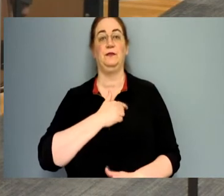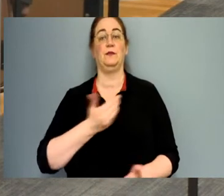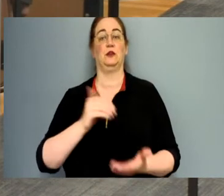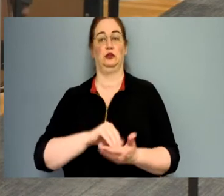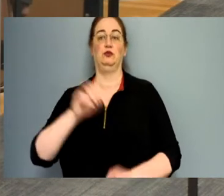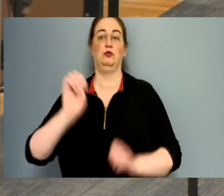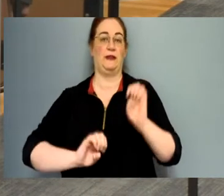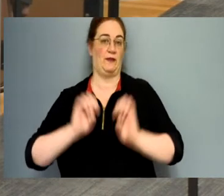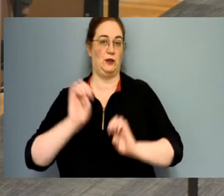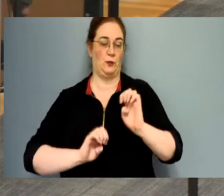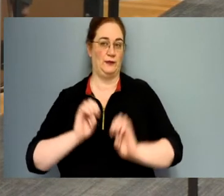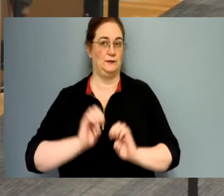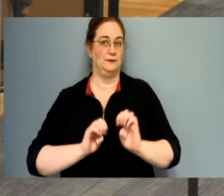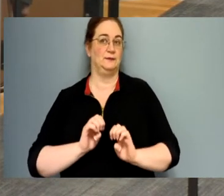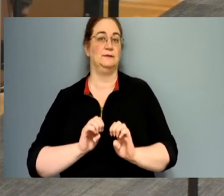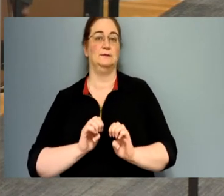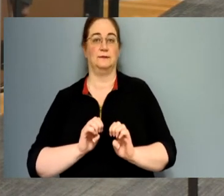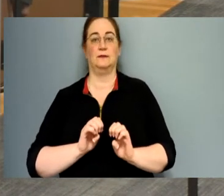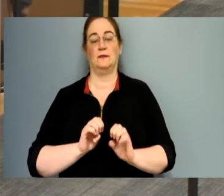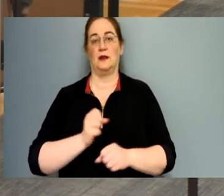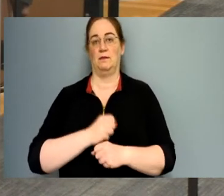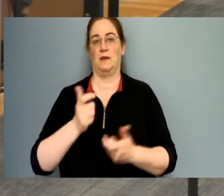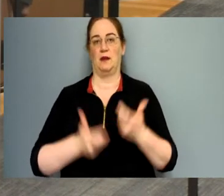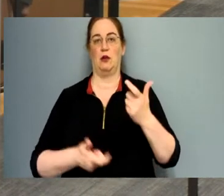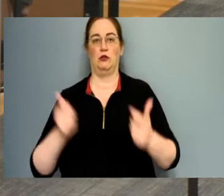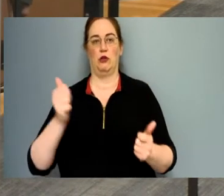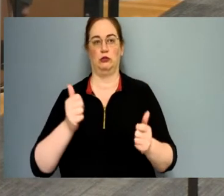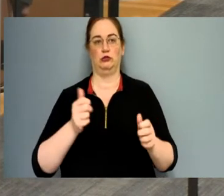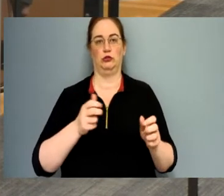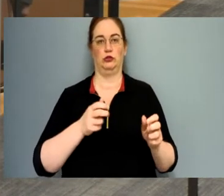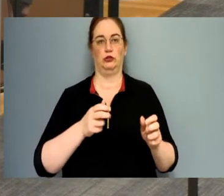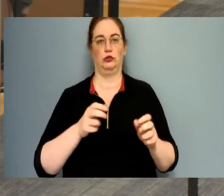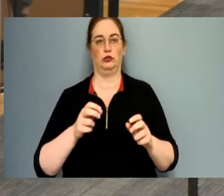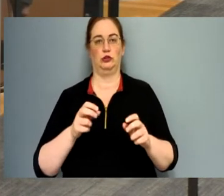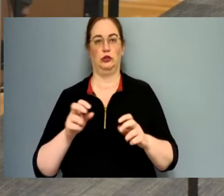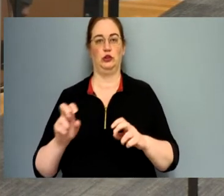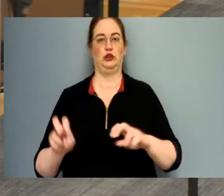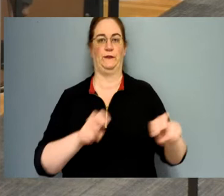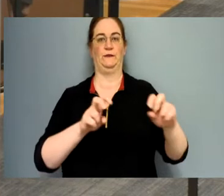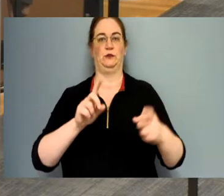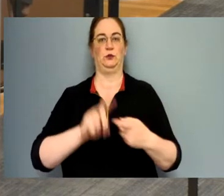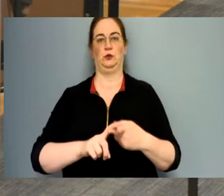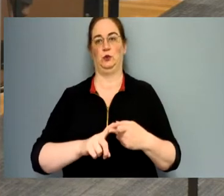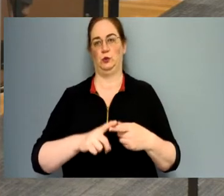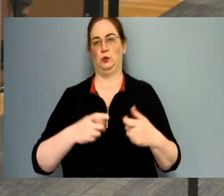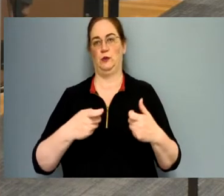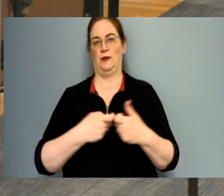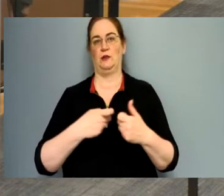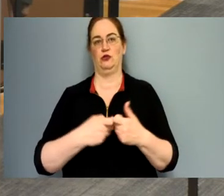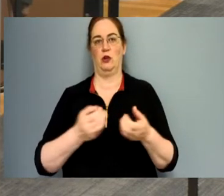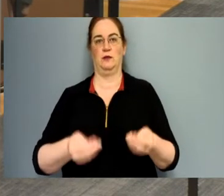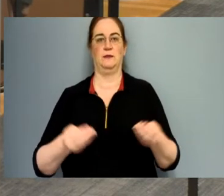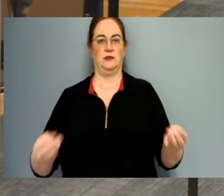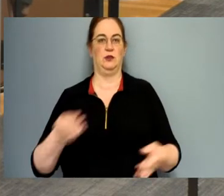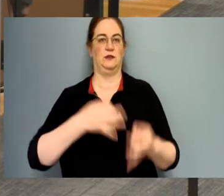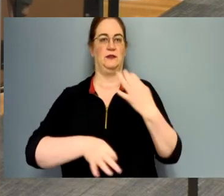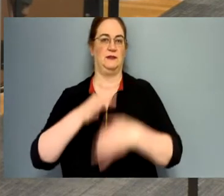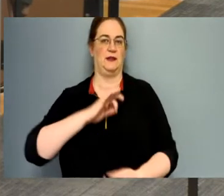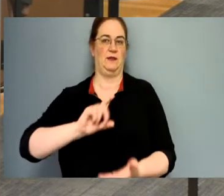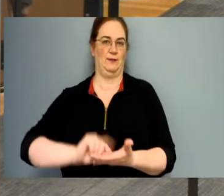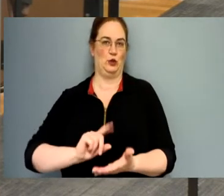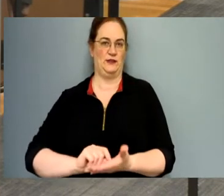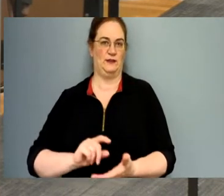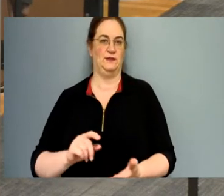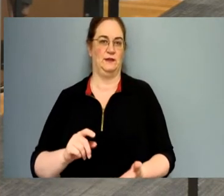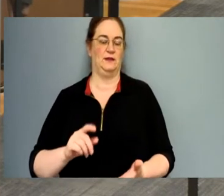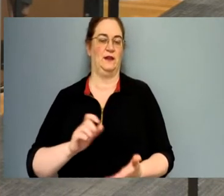reevaluate and make a larger shift to electronic. Materials rather than printed.